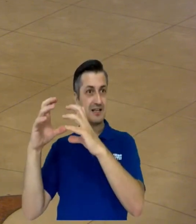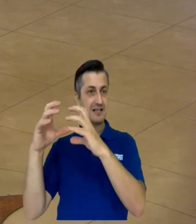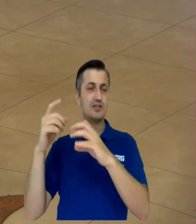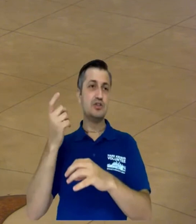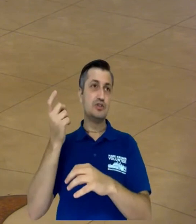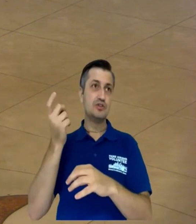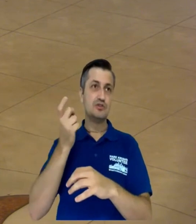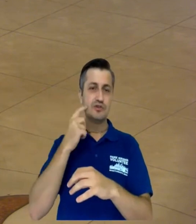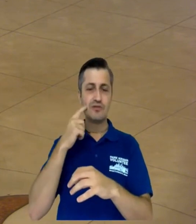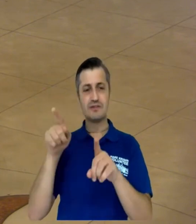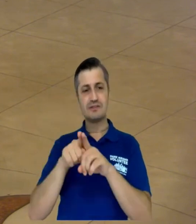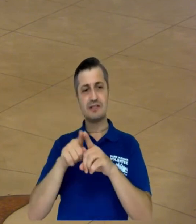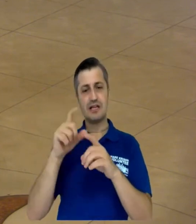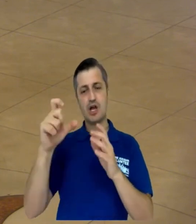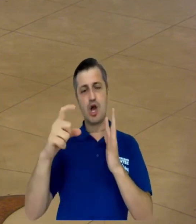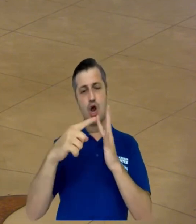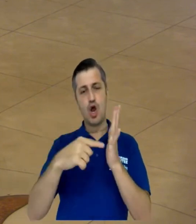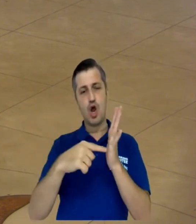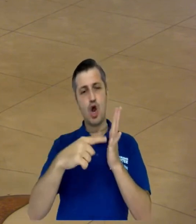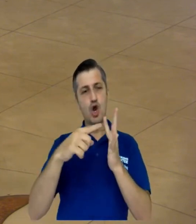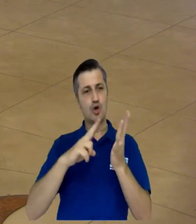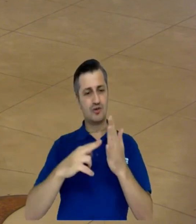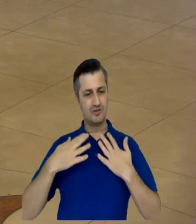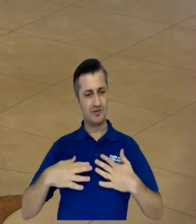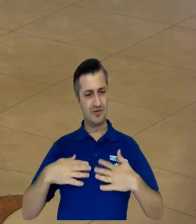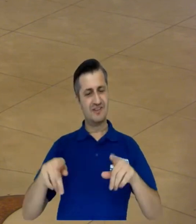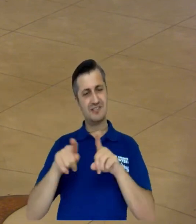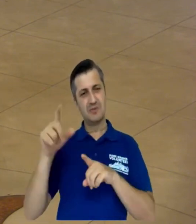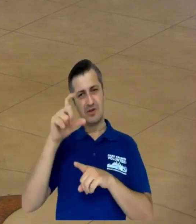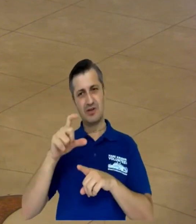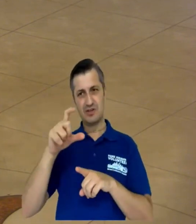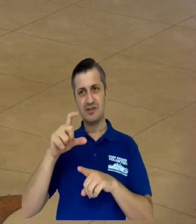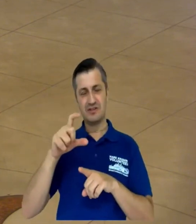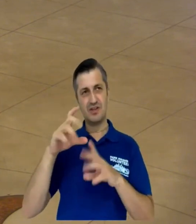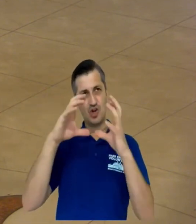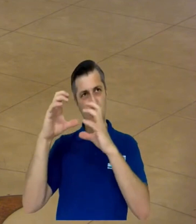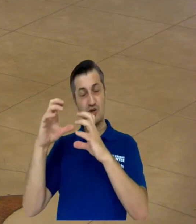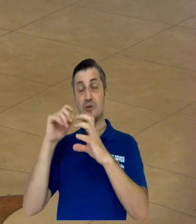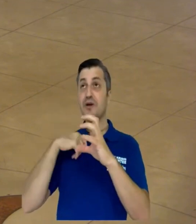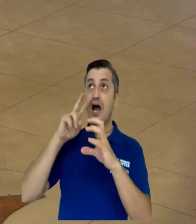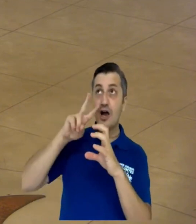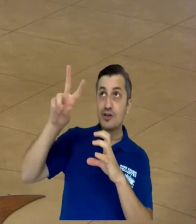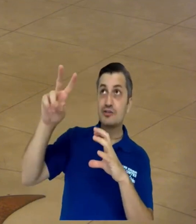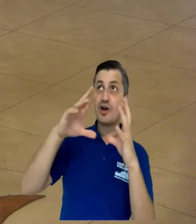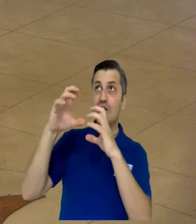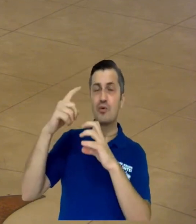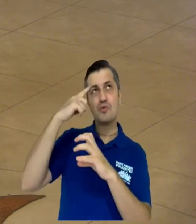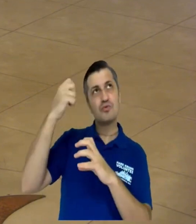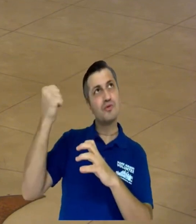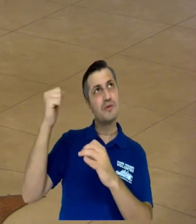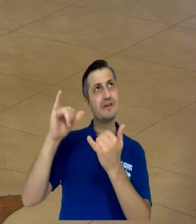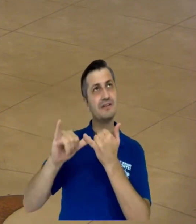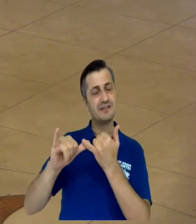cotton wool. And the clouds is and as white as a cotton wool, and the clouds are like that. So when we see the clouds, we should remember Krishna.